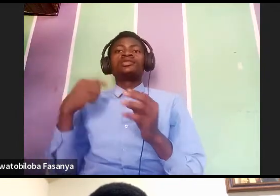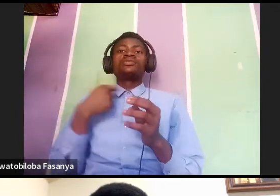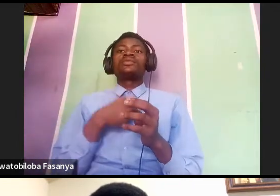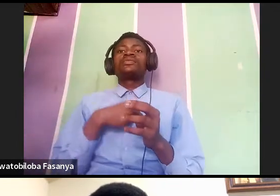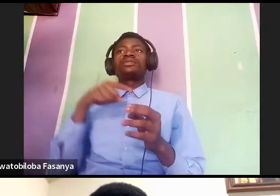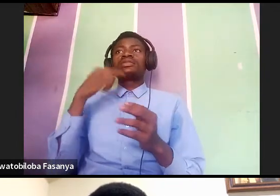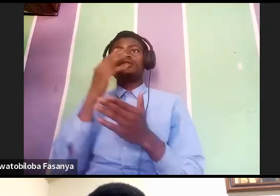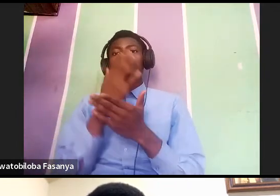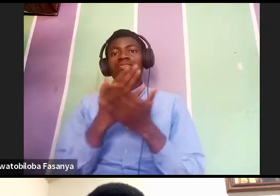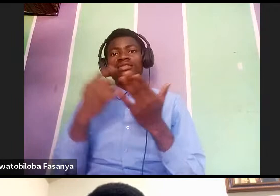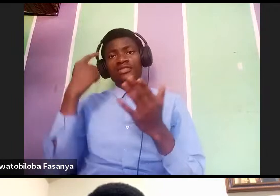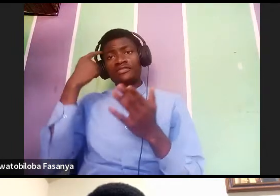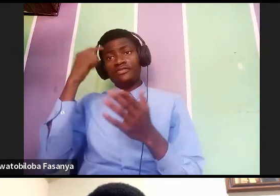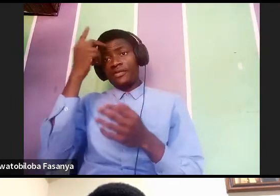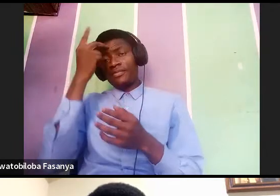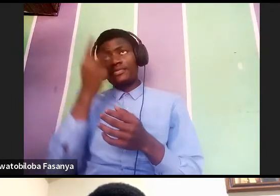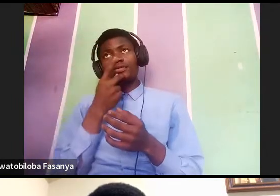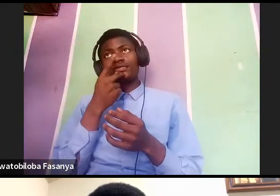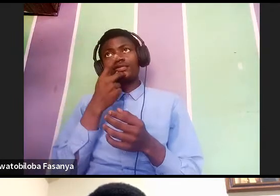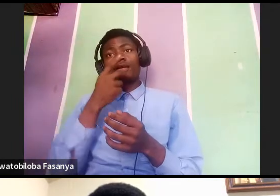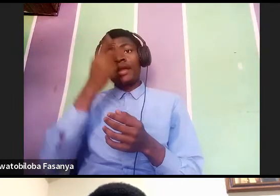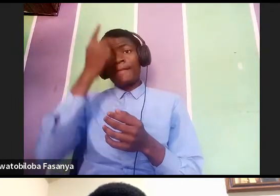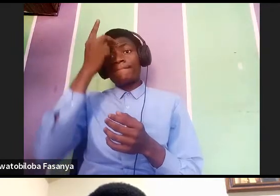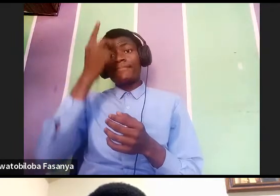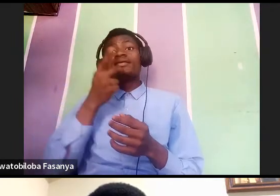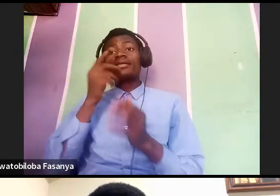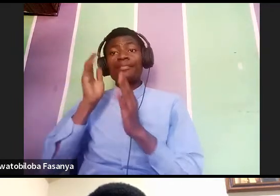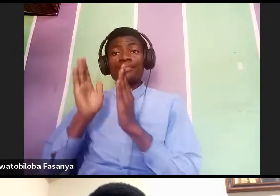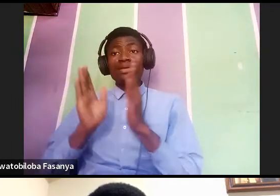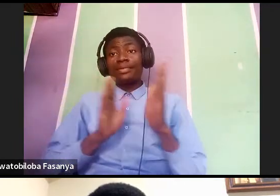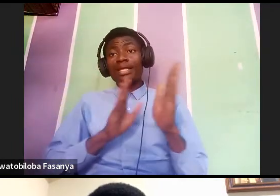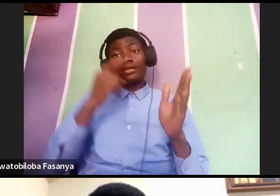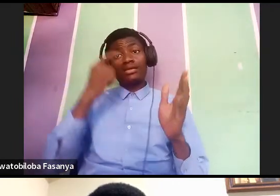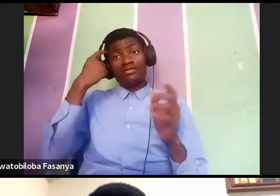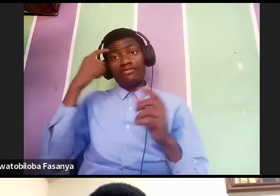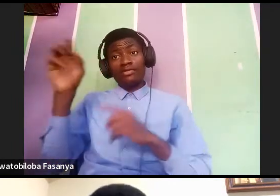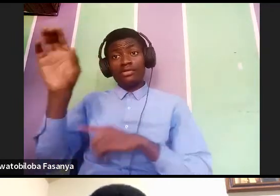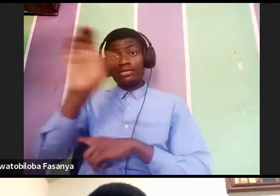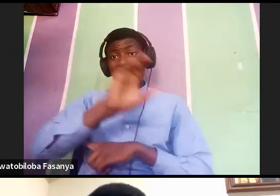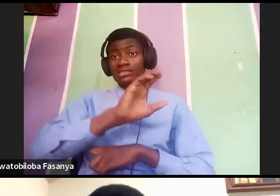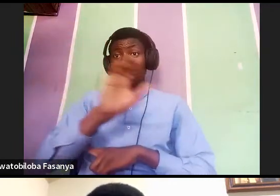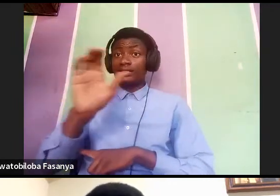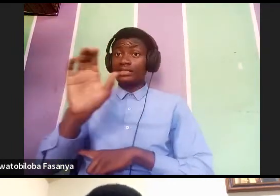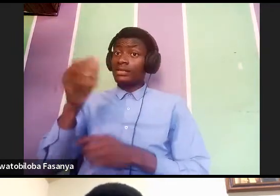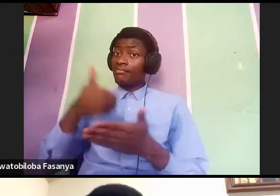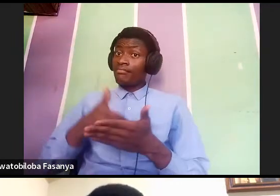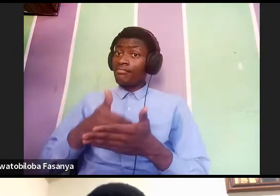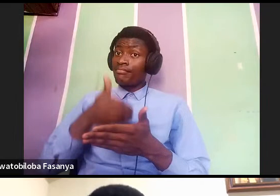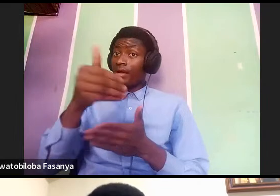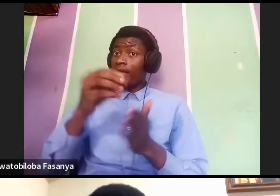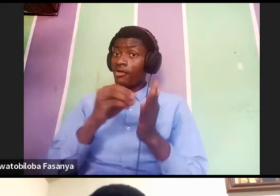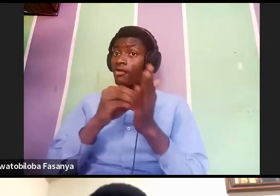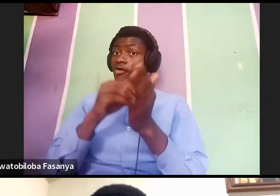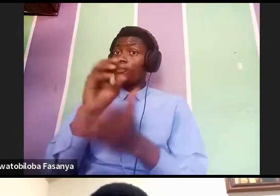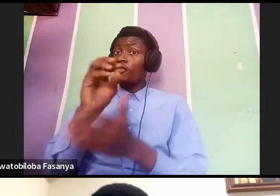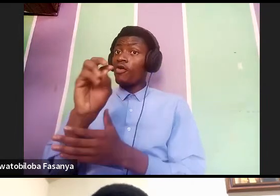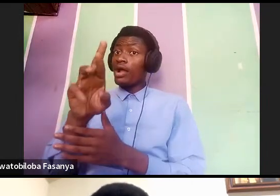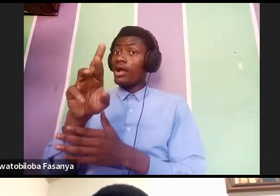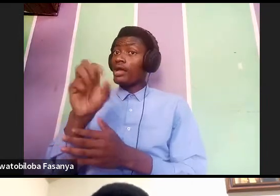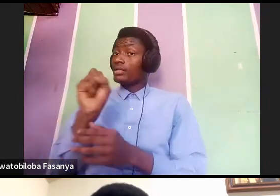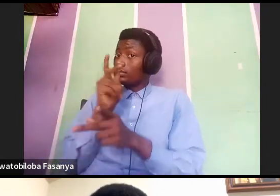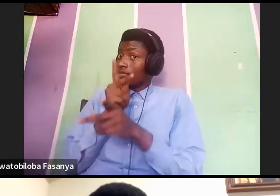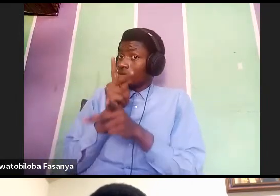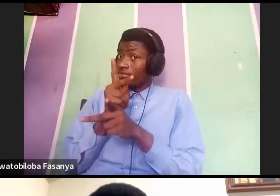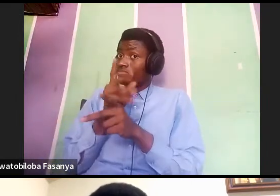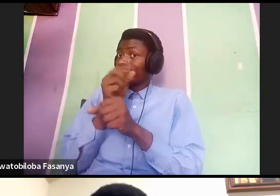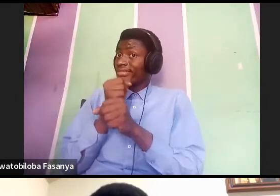parents preparing for Christmas. Have your ORS, very important. Get it and keep it.